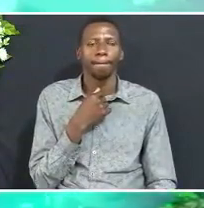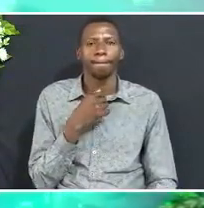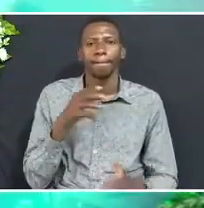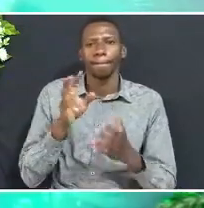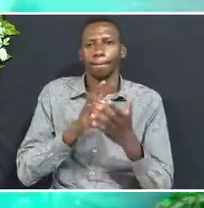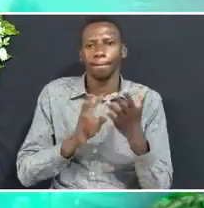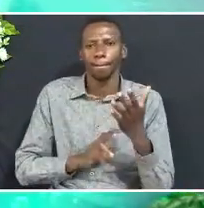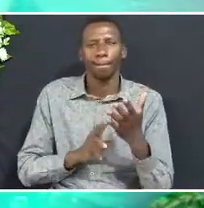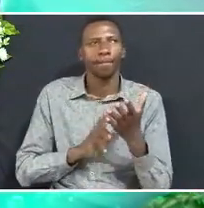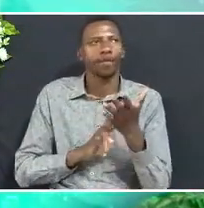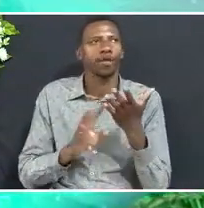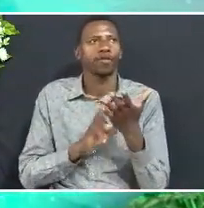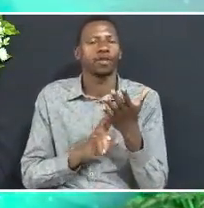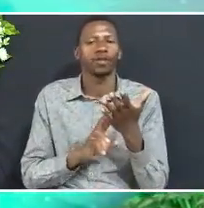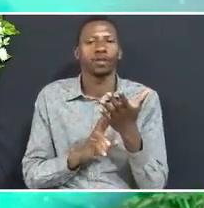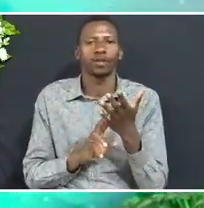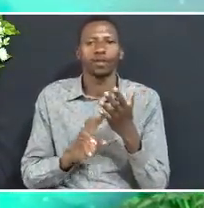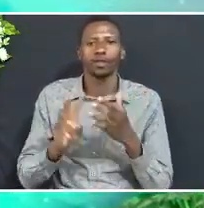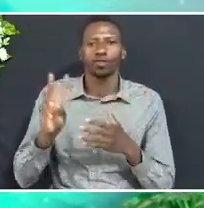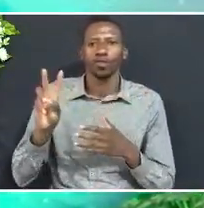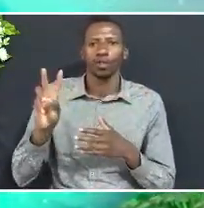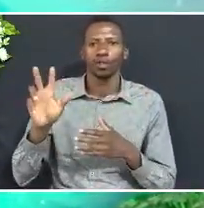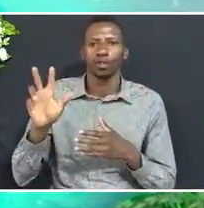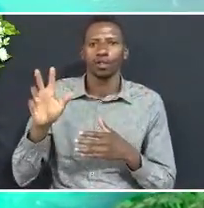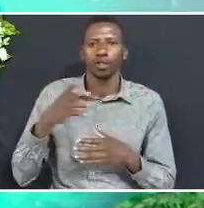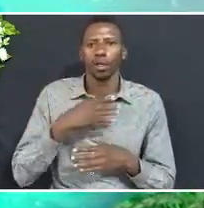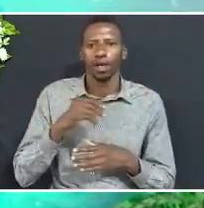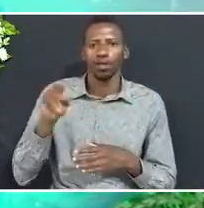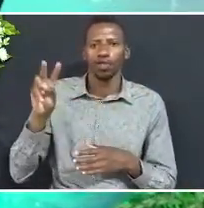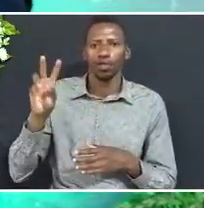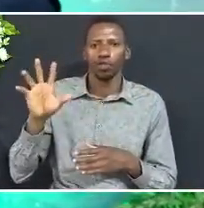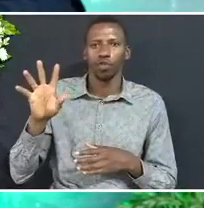read verse 23 and